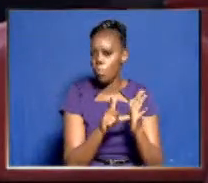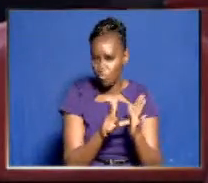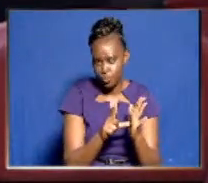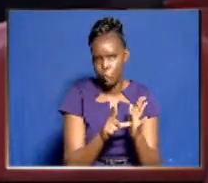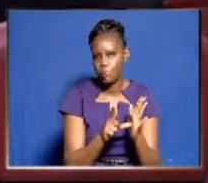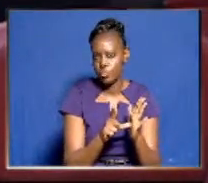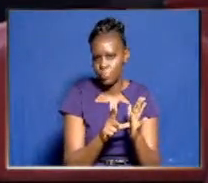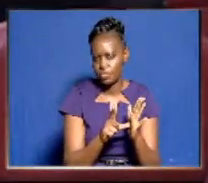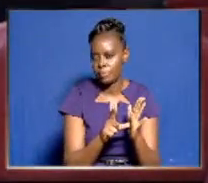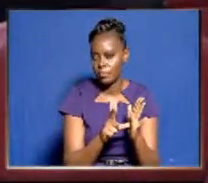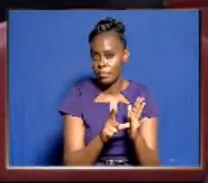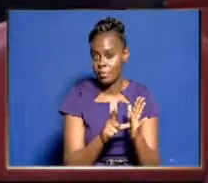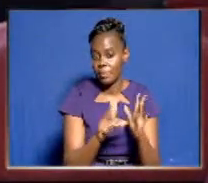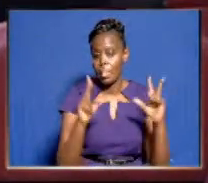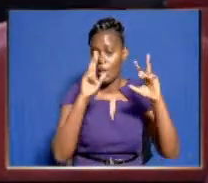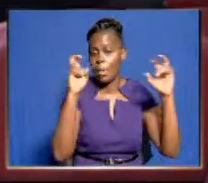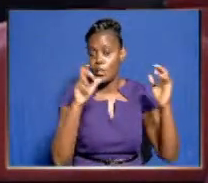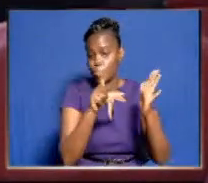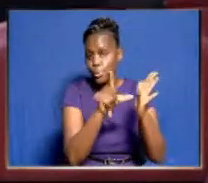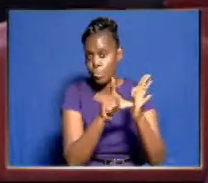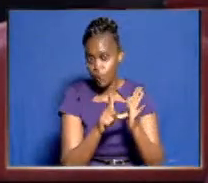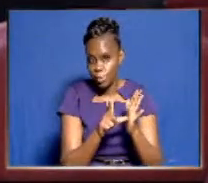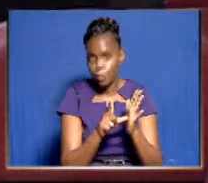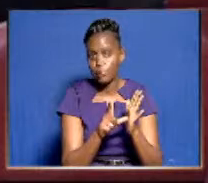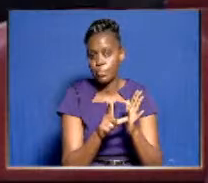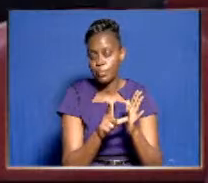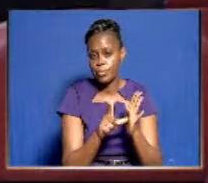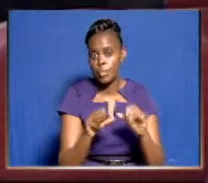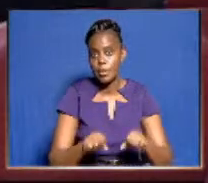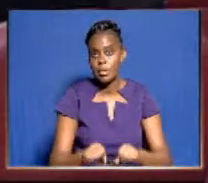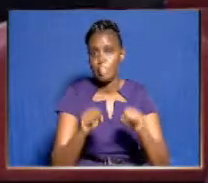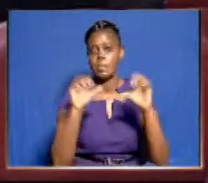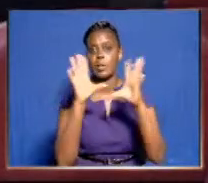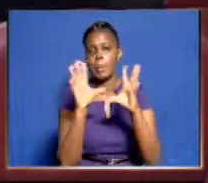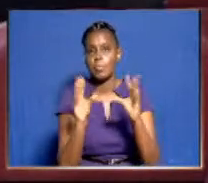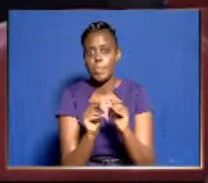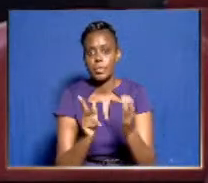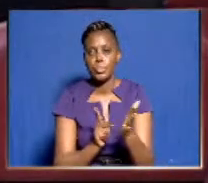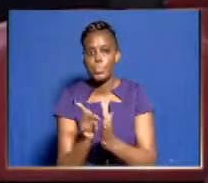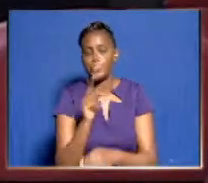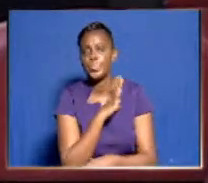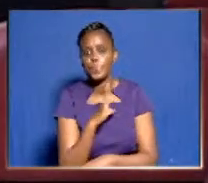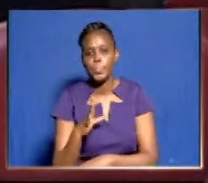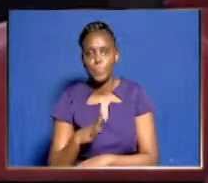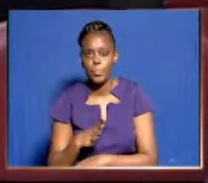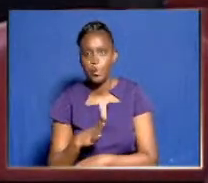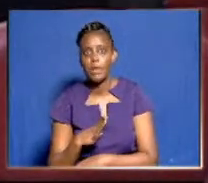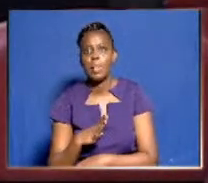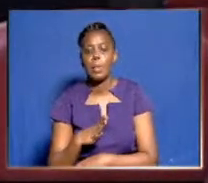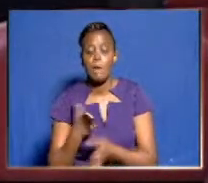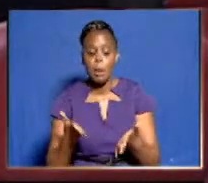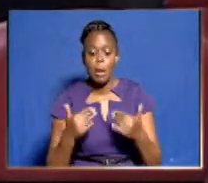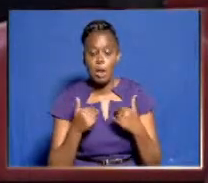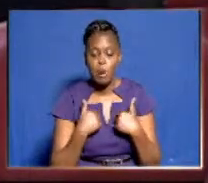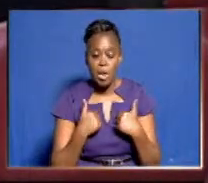was already raised by the Chairman of Budget and Appropriations, we currently